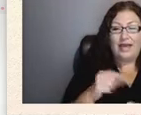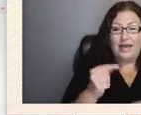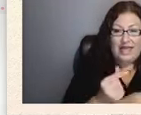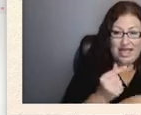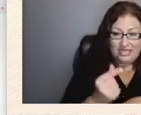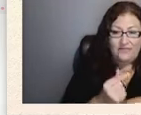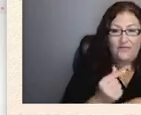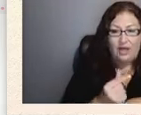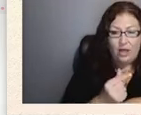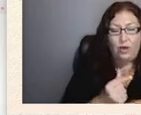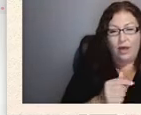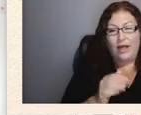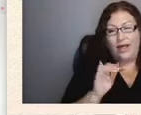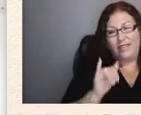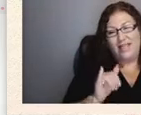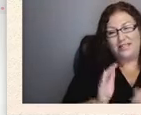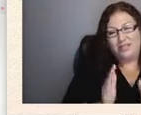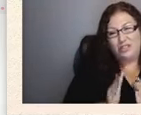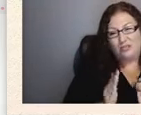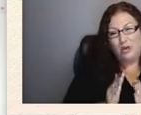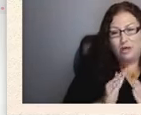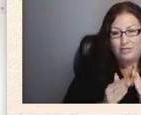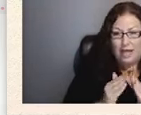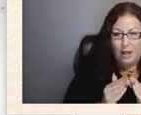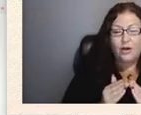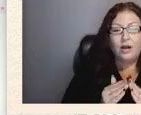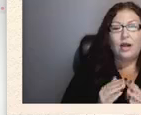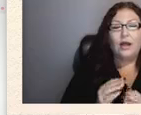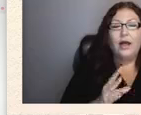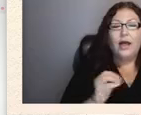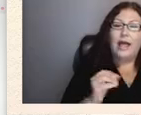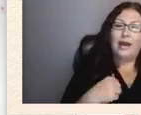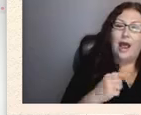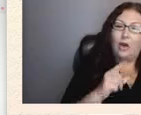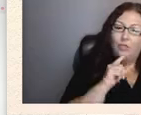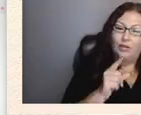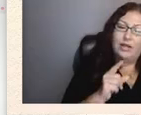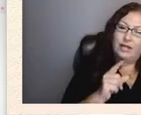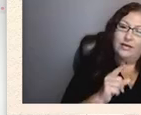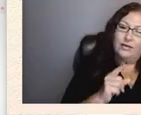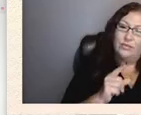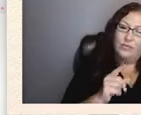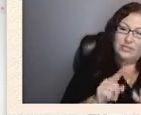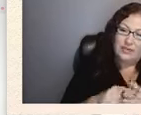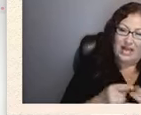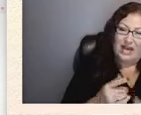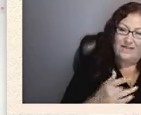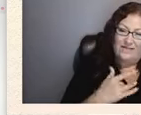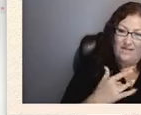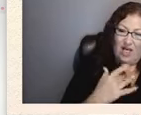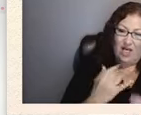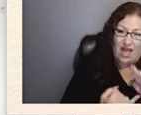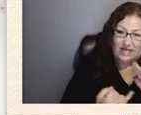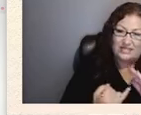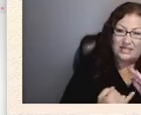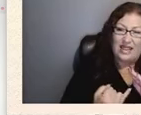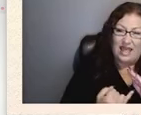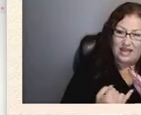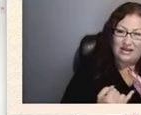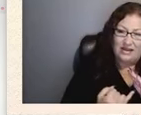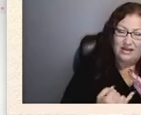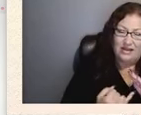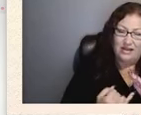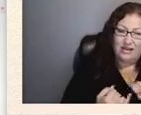is, you know, a small town. And I really was beginning to feel pretty isolated in this realm of